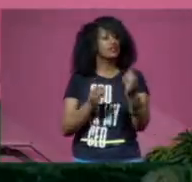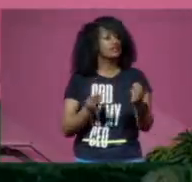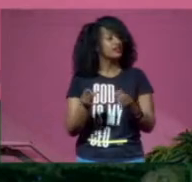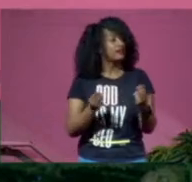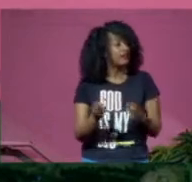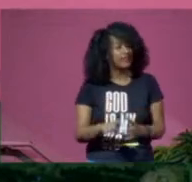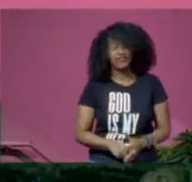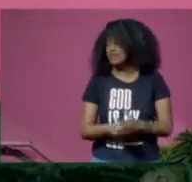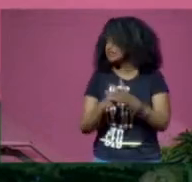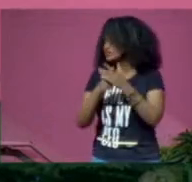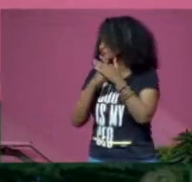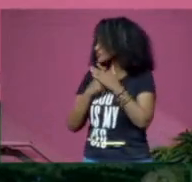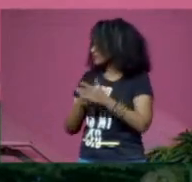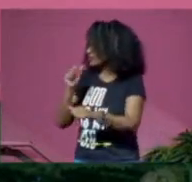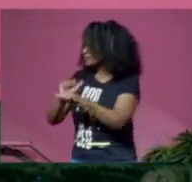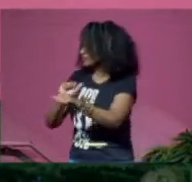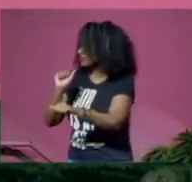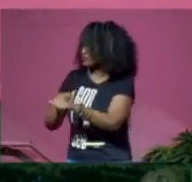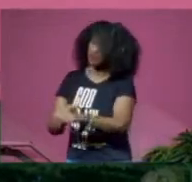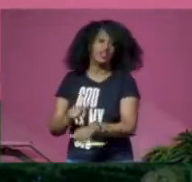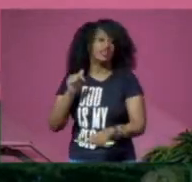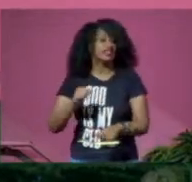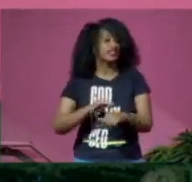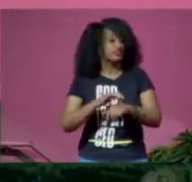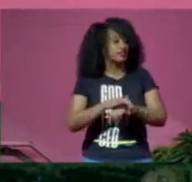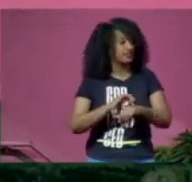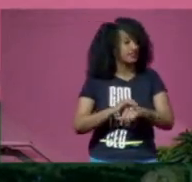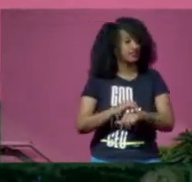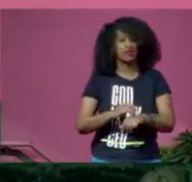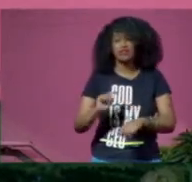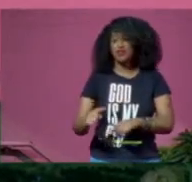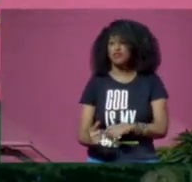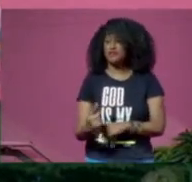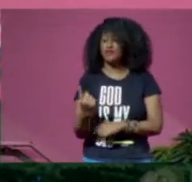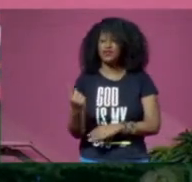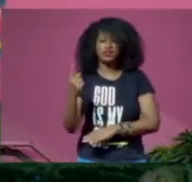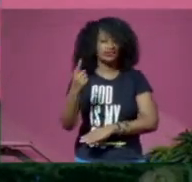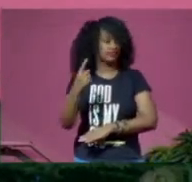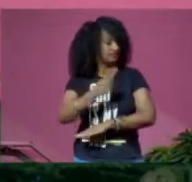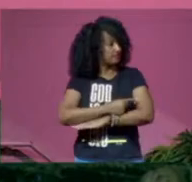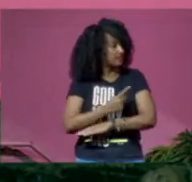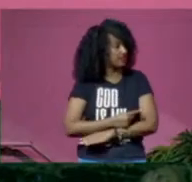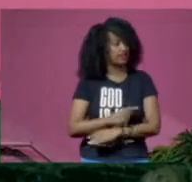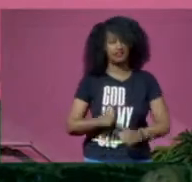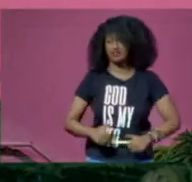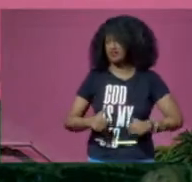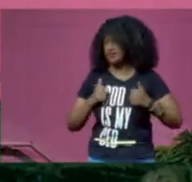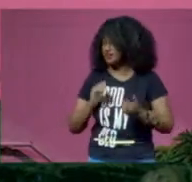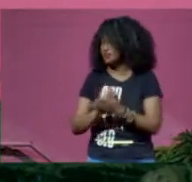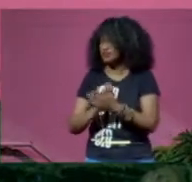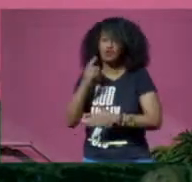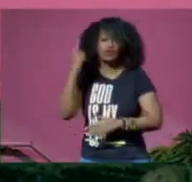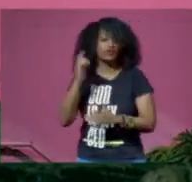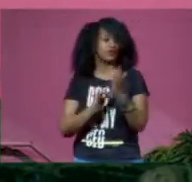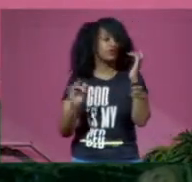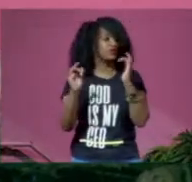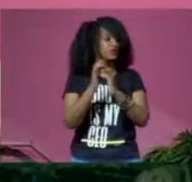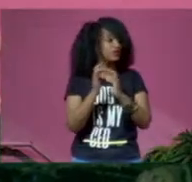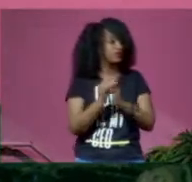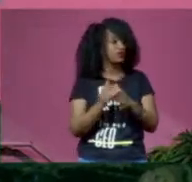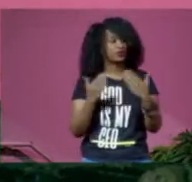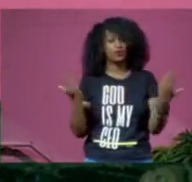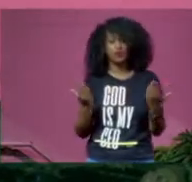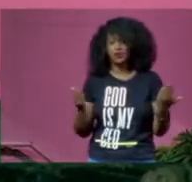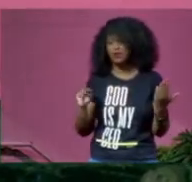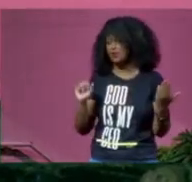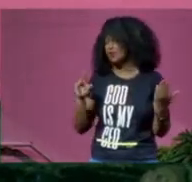very beginning of his work on this earth. This is the first day of life school for Jesus, what Mark calls the